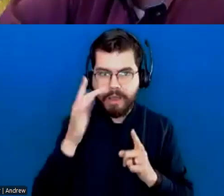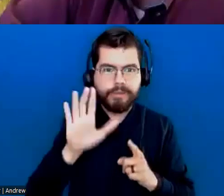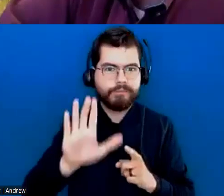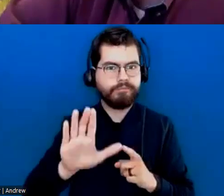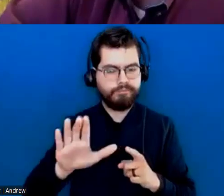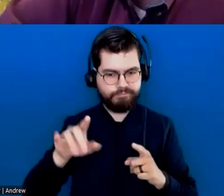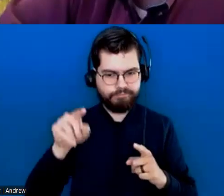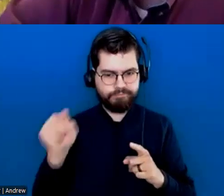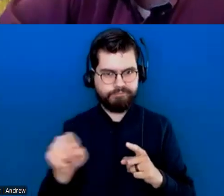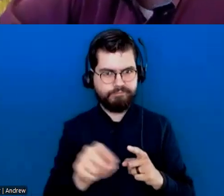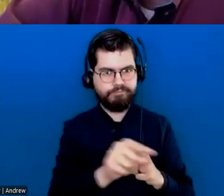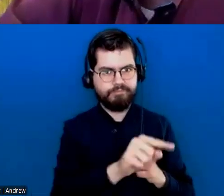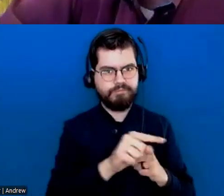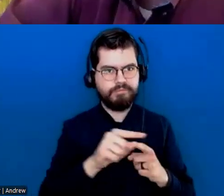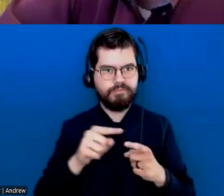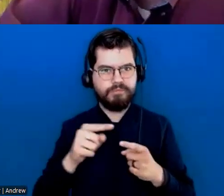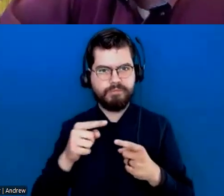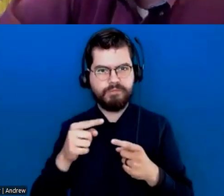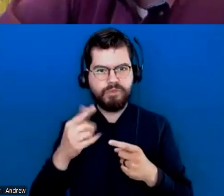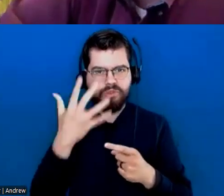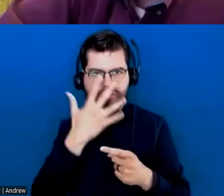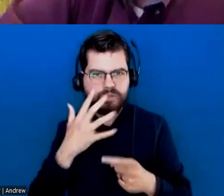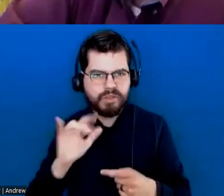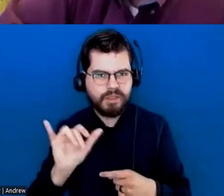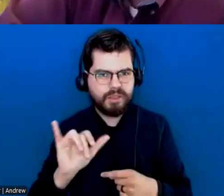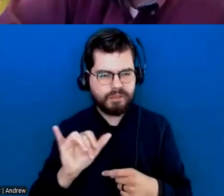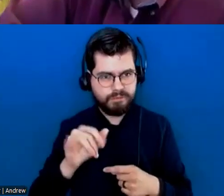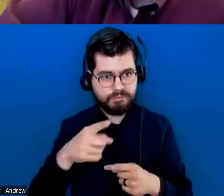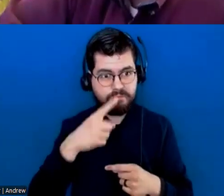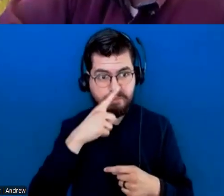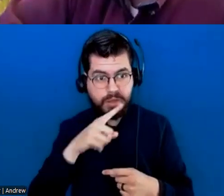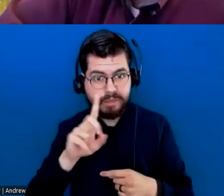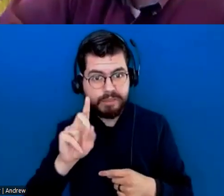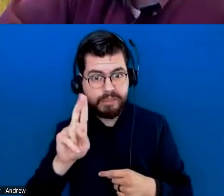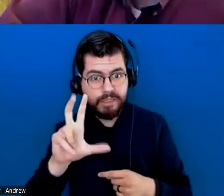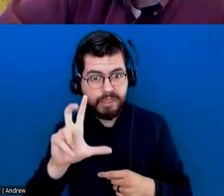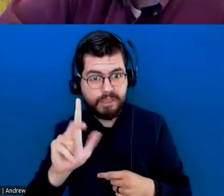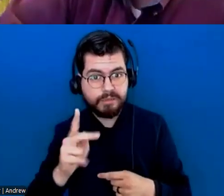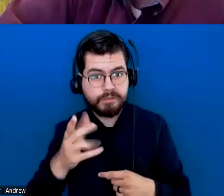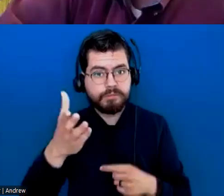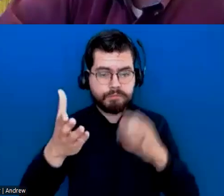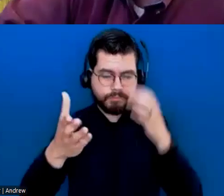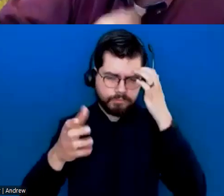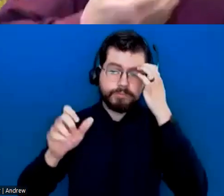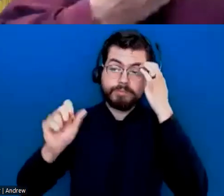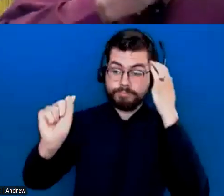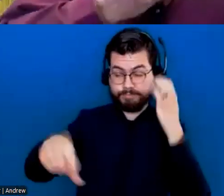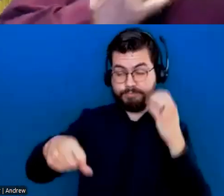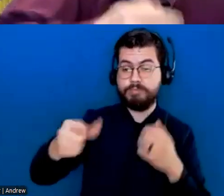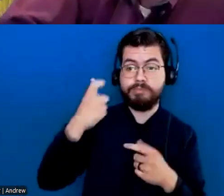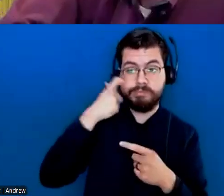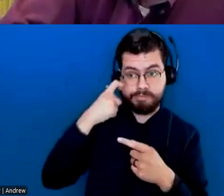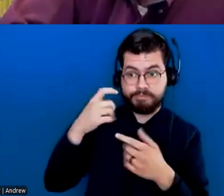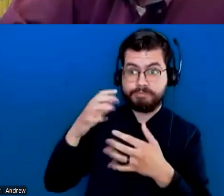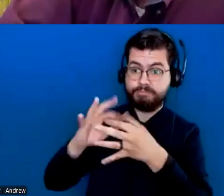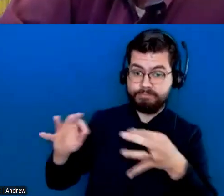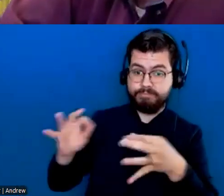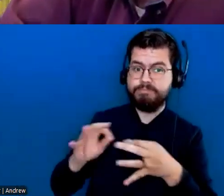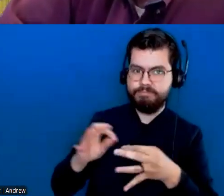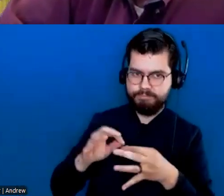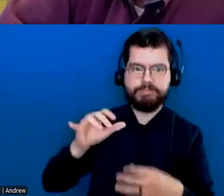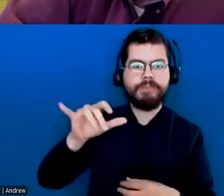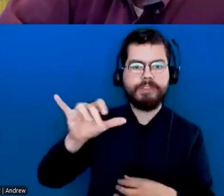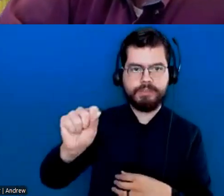yeah, I'll start. I mean, so yes to everything you just said. Yeah, we're very aware of